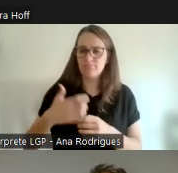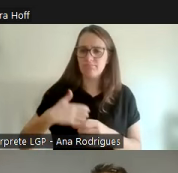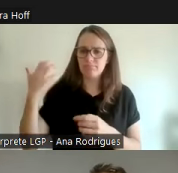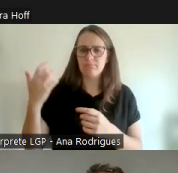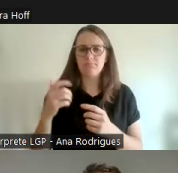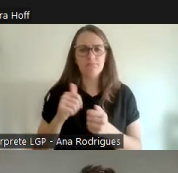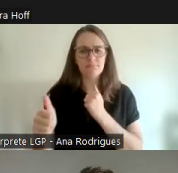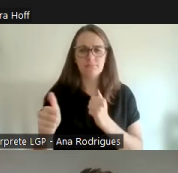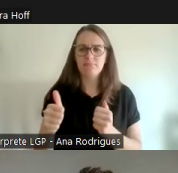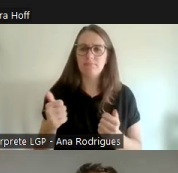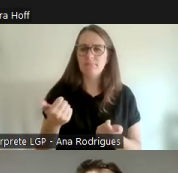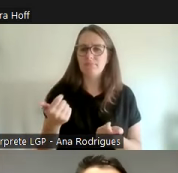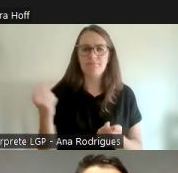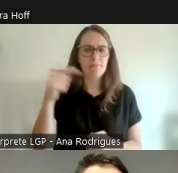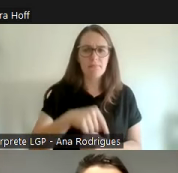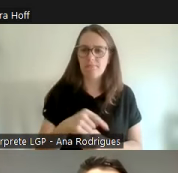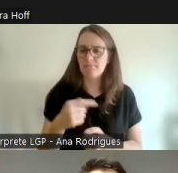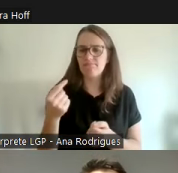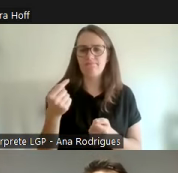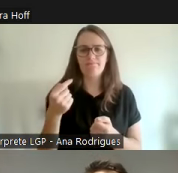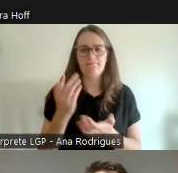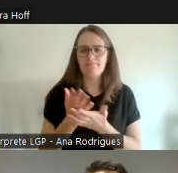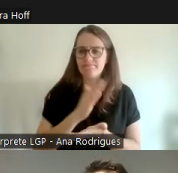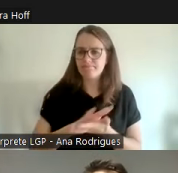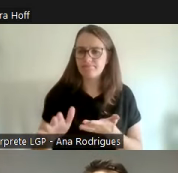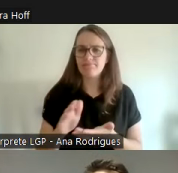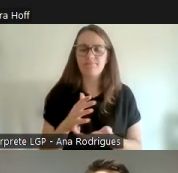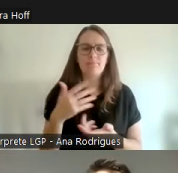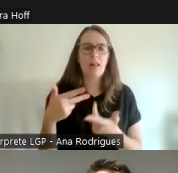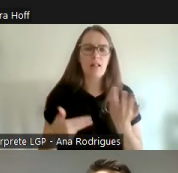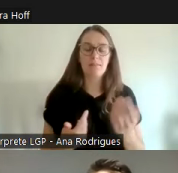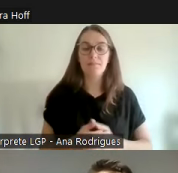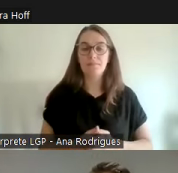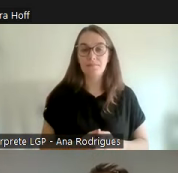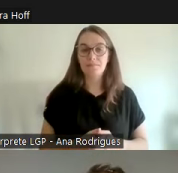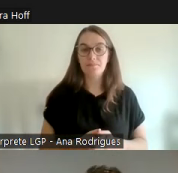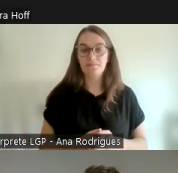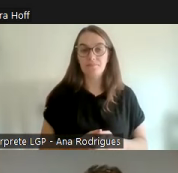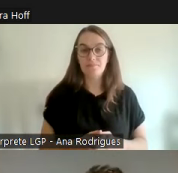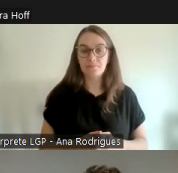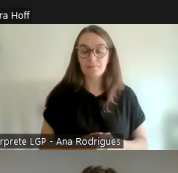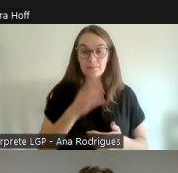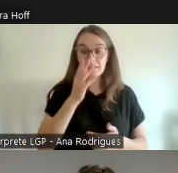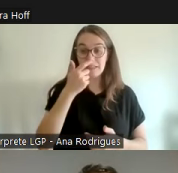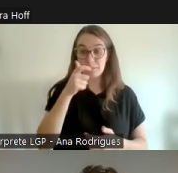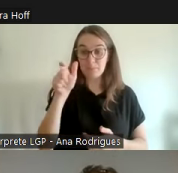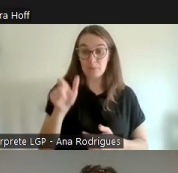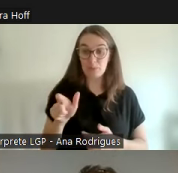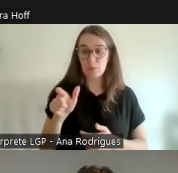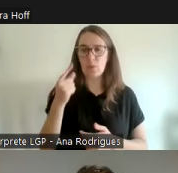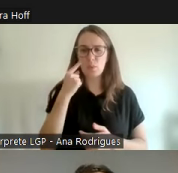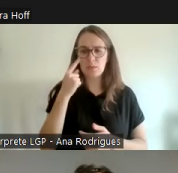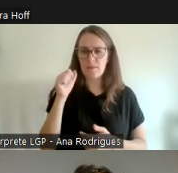they don't come to the class anymore. And so if people and their views and their wisdom